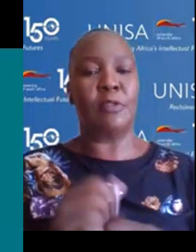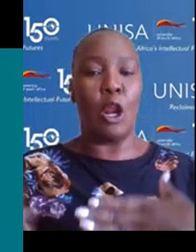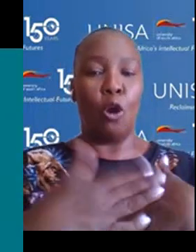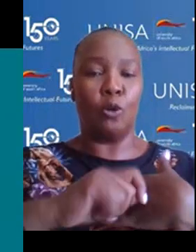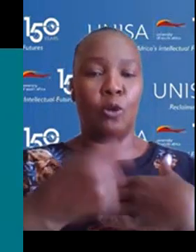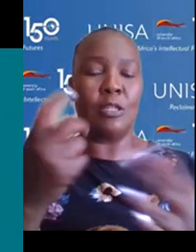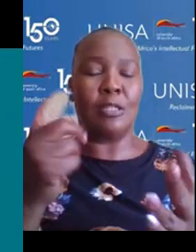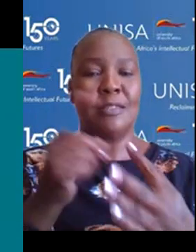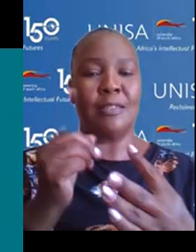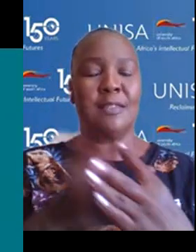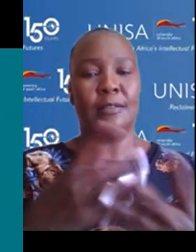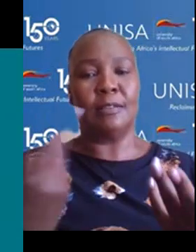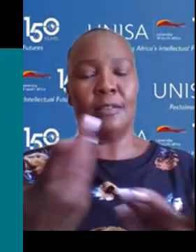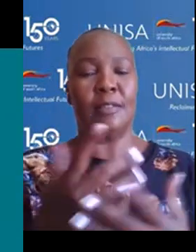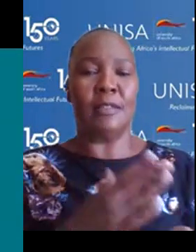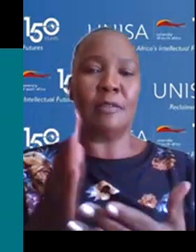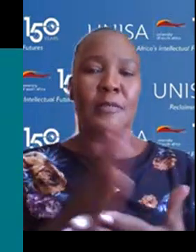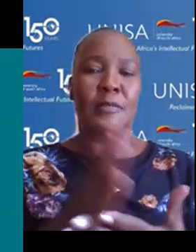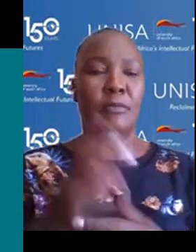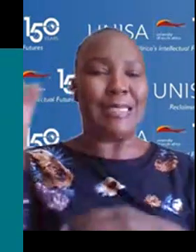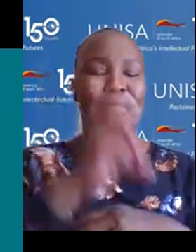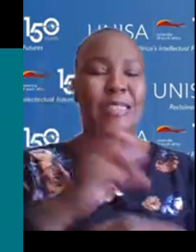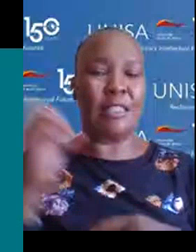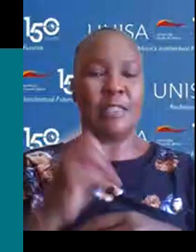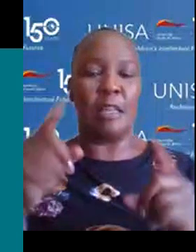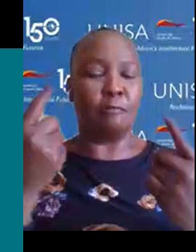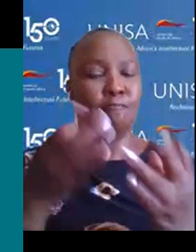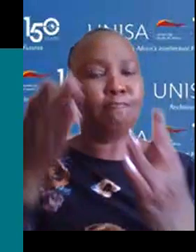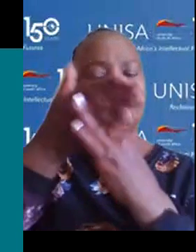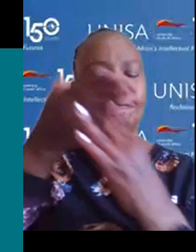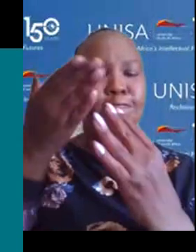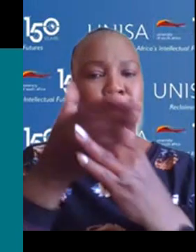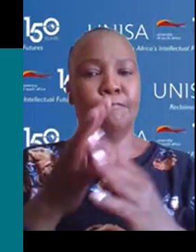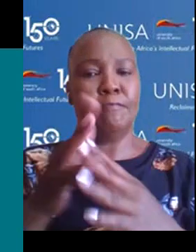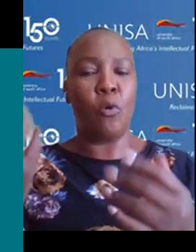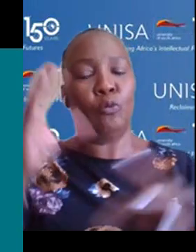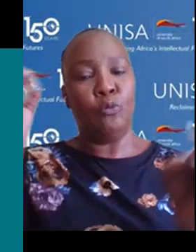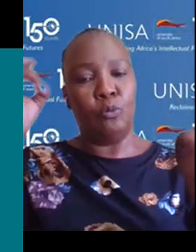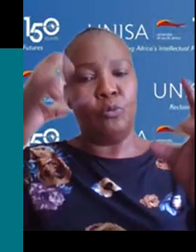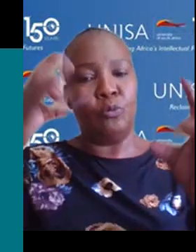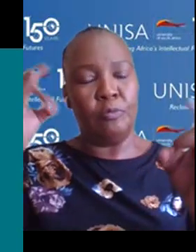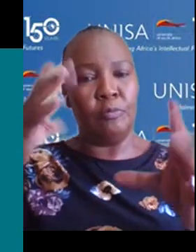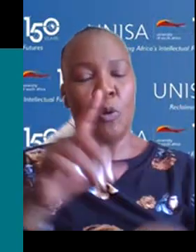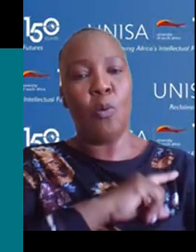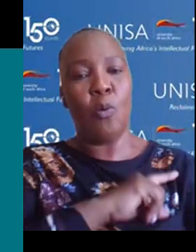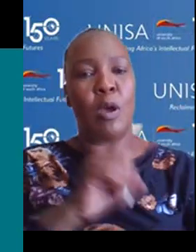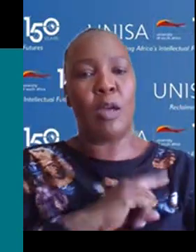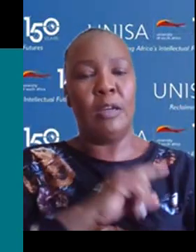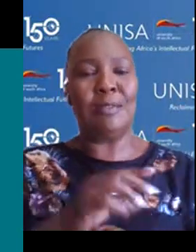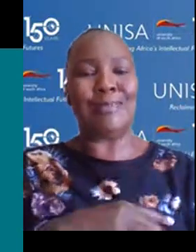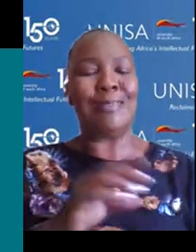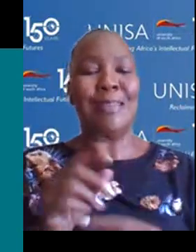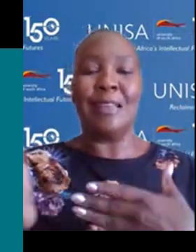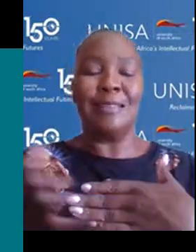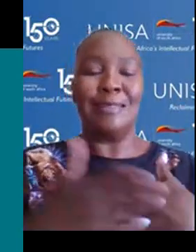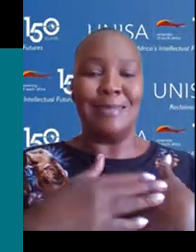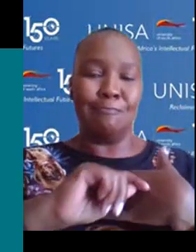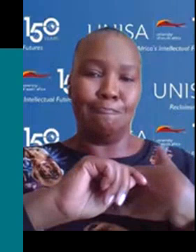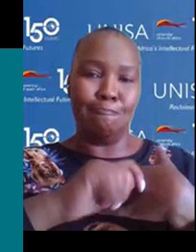unfortunate event someone steals it, at least then they won't be able to get into, hopefully, all your data, because then at least your screen would have been locked,